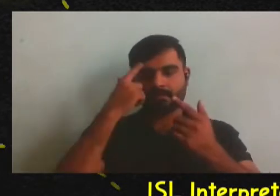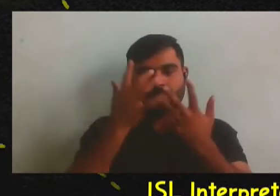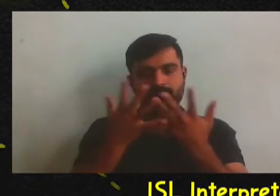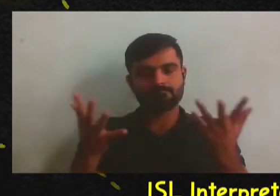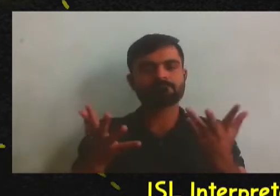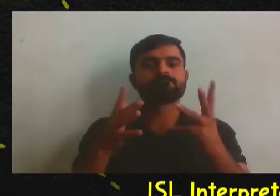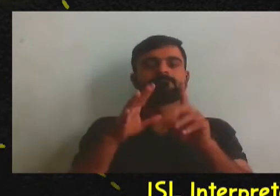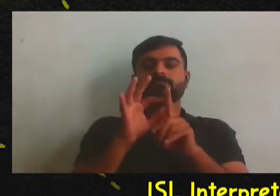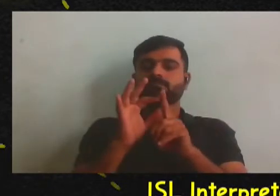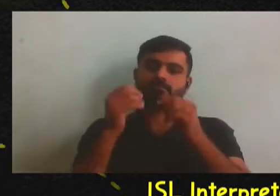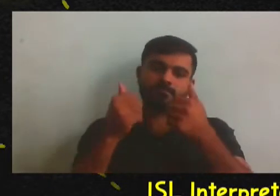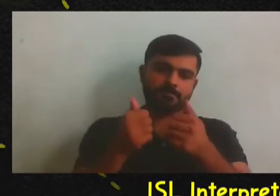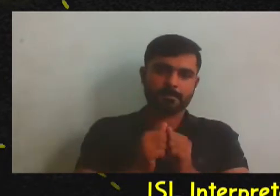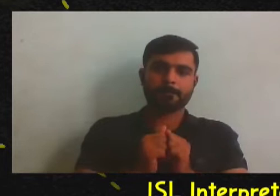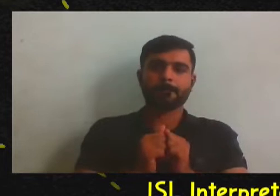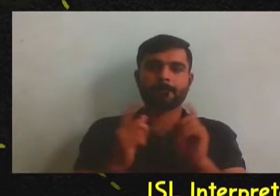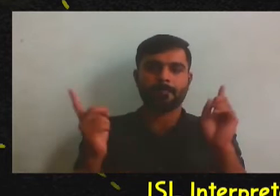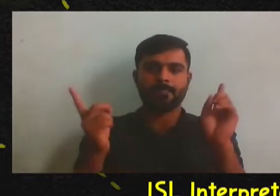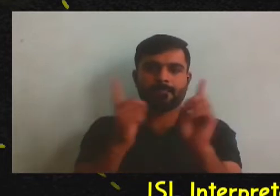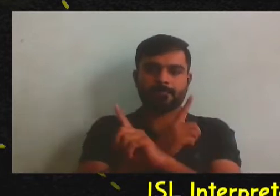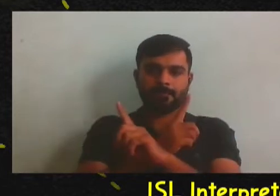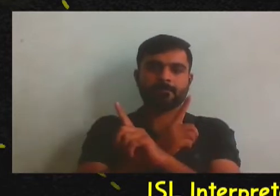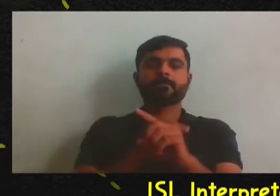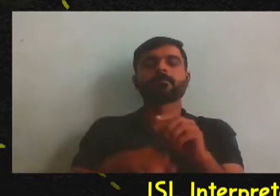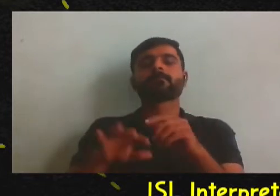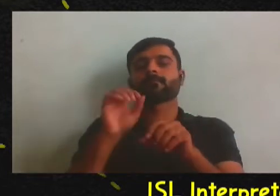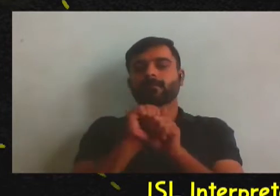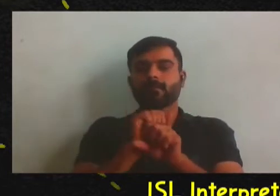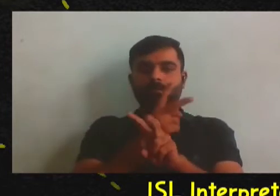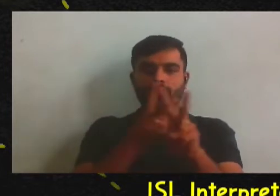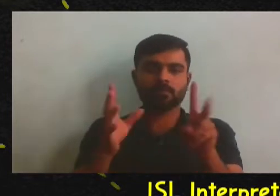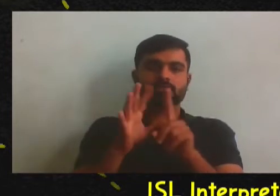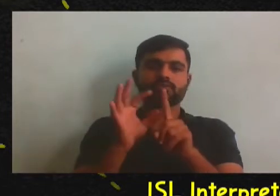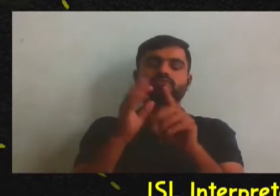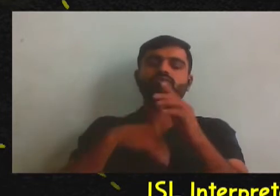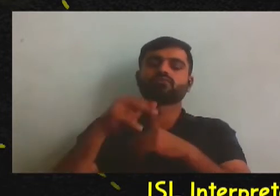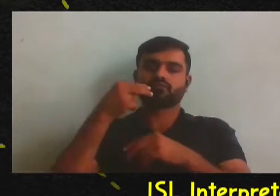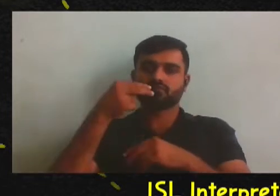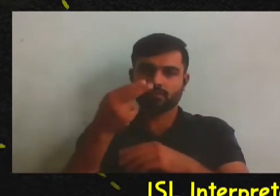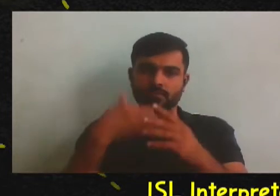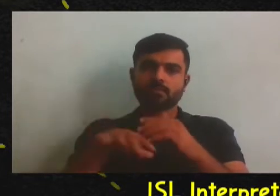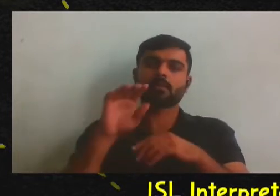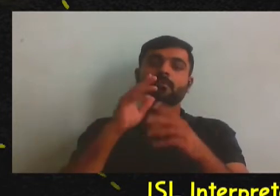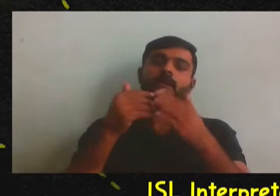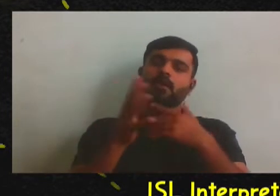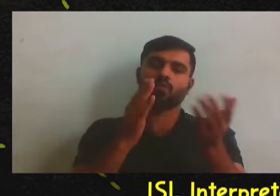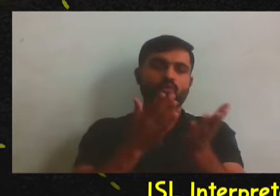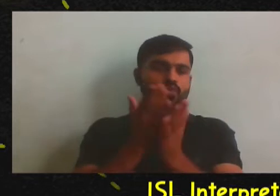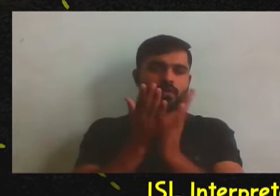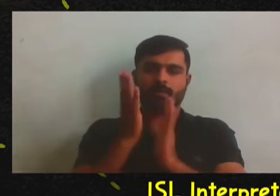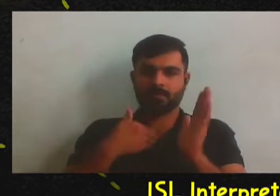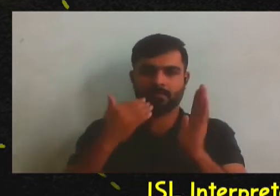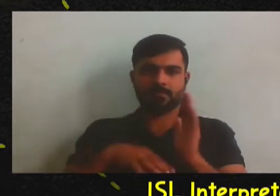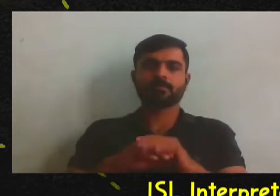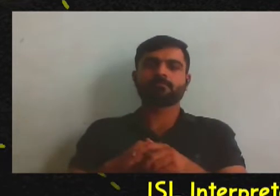me great joy. So it's a very kind of a, you can look at that call time and think of it whichever way, but for me, I've always liked